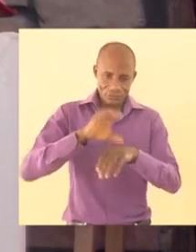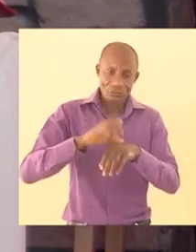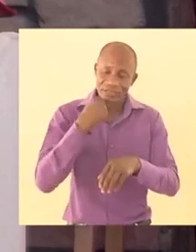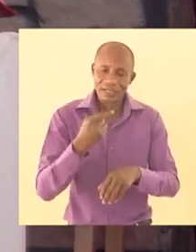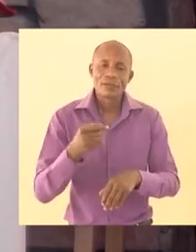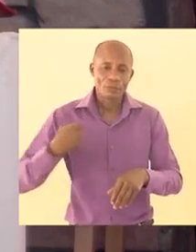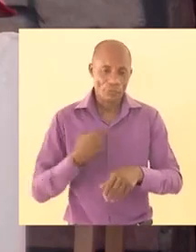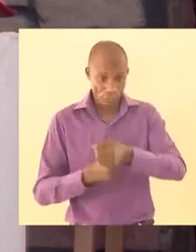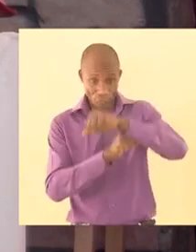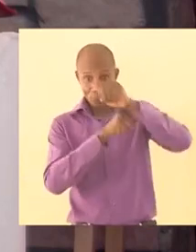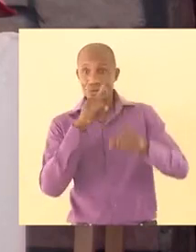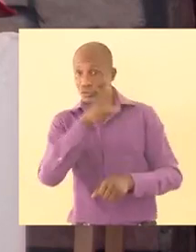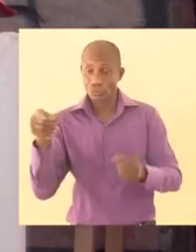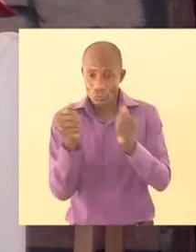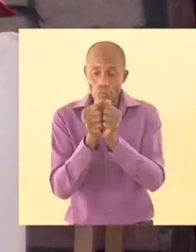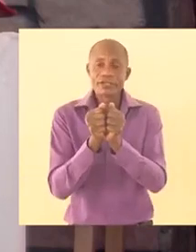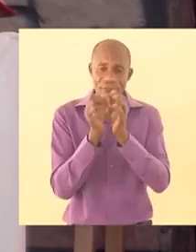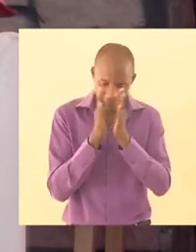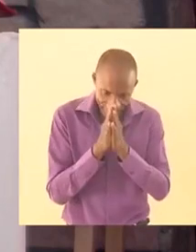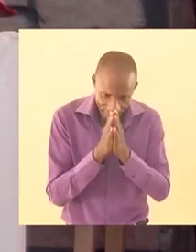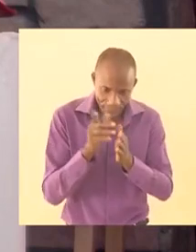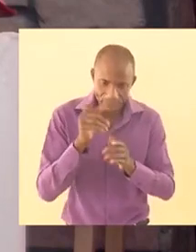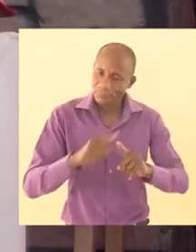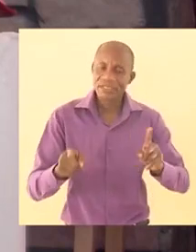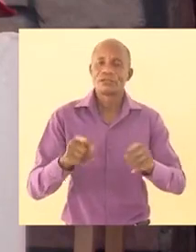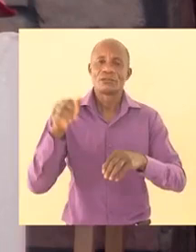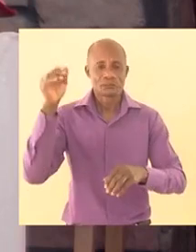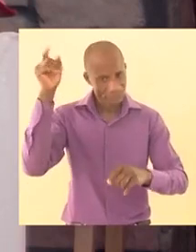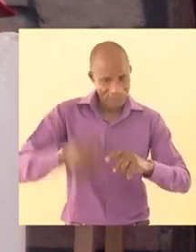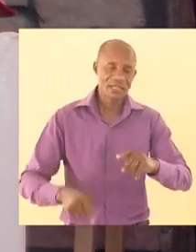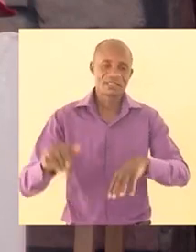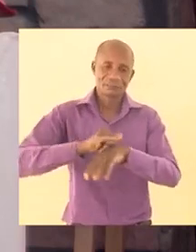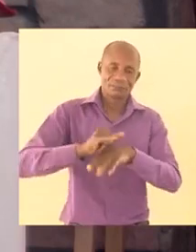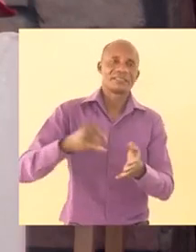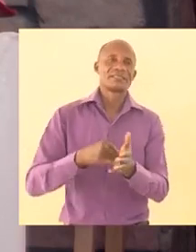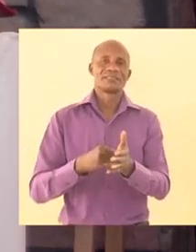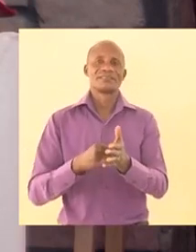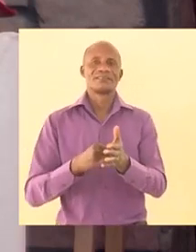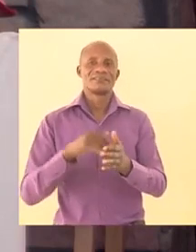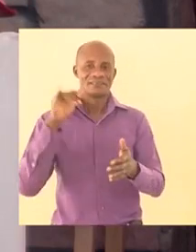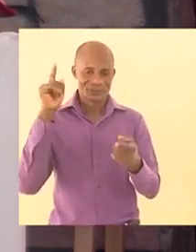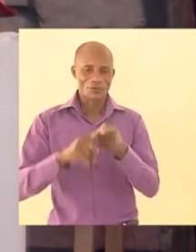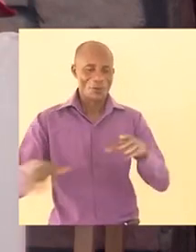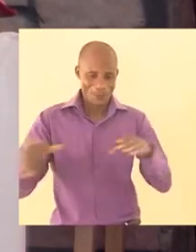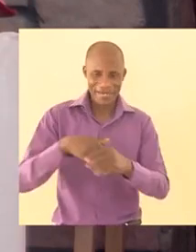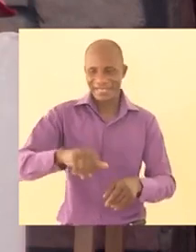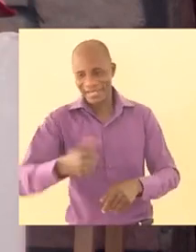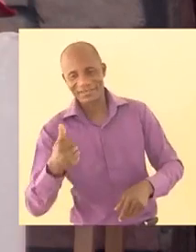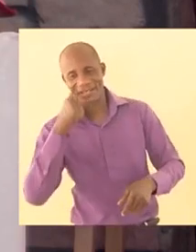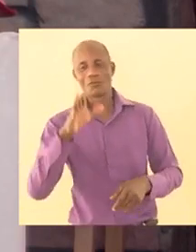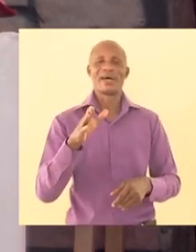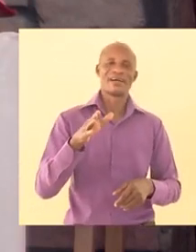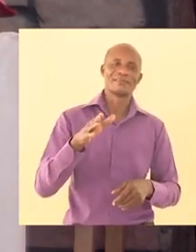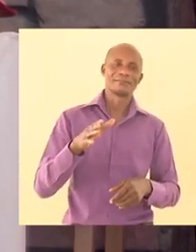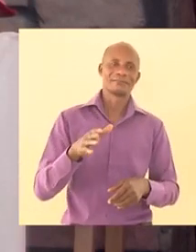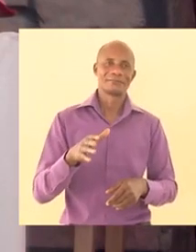prayer. But you can't practice it. Not to talk of going to say you are marrying another woman and have you say you have a